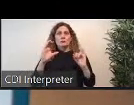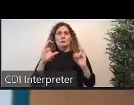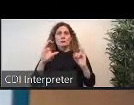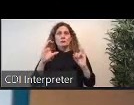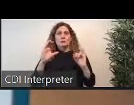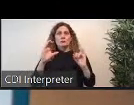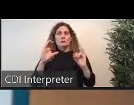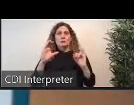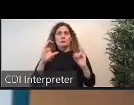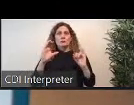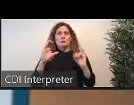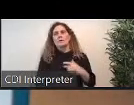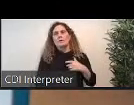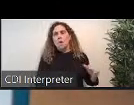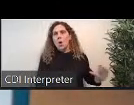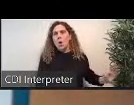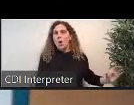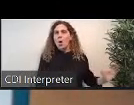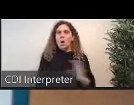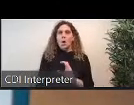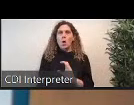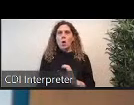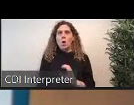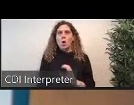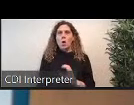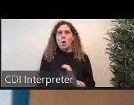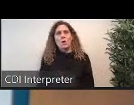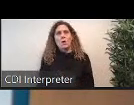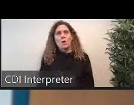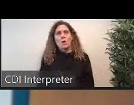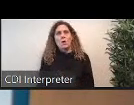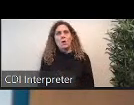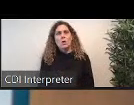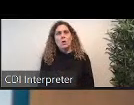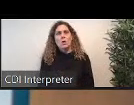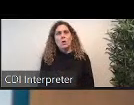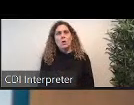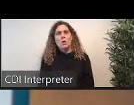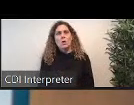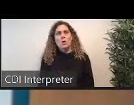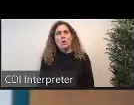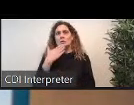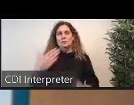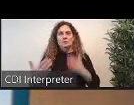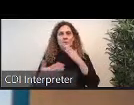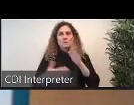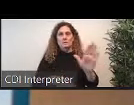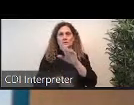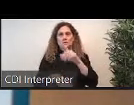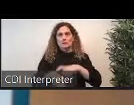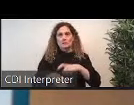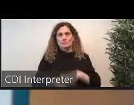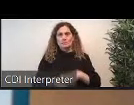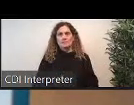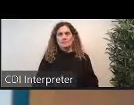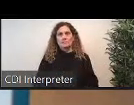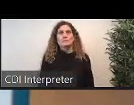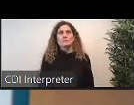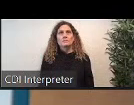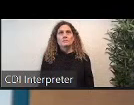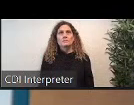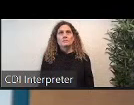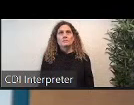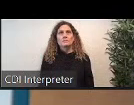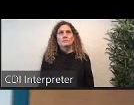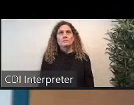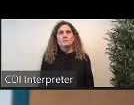the next few weeks. So with that, I thank you for your time and attention, and I'll now turn the briefing over to Sydney as we move into the